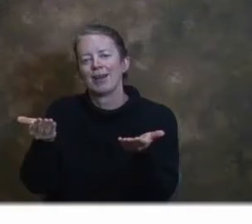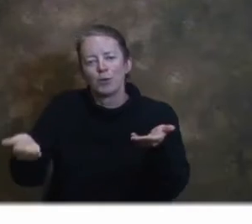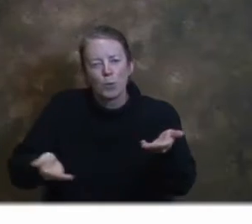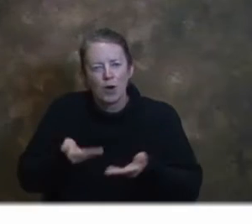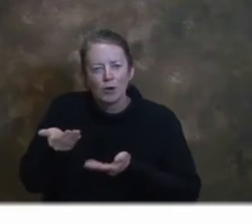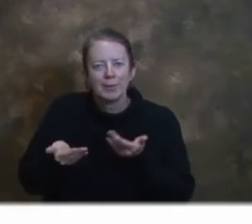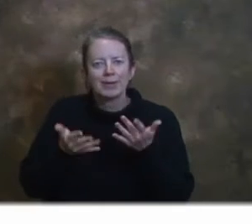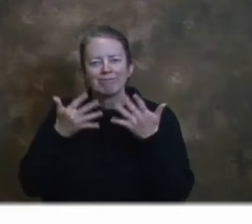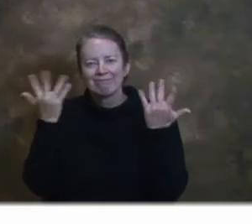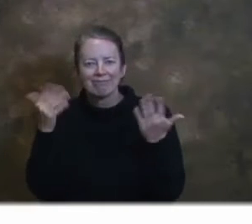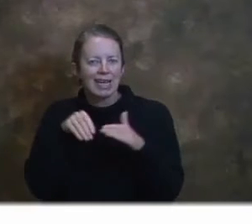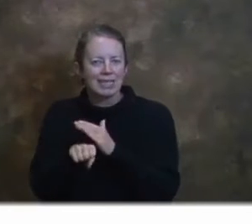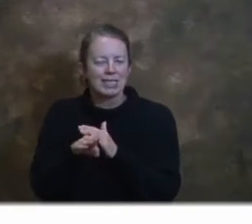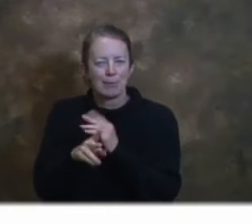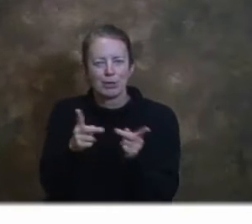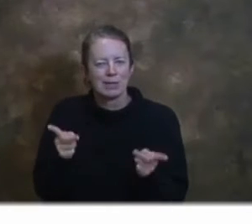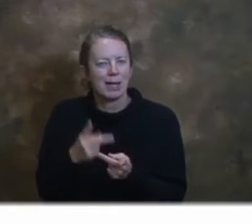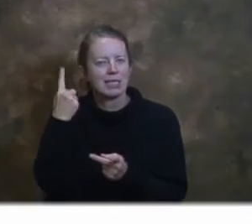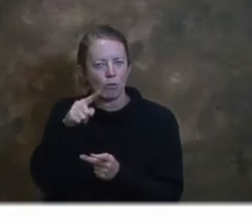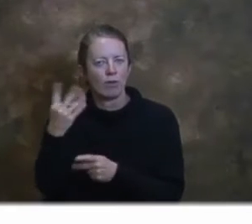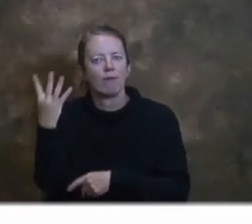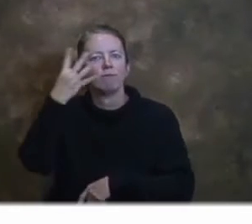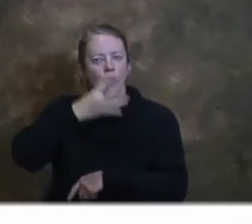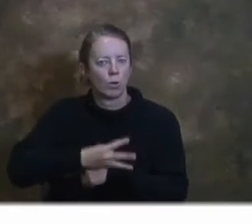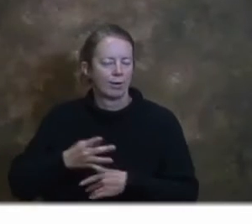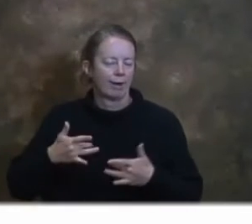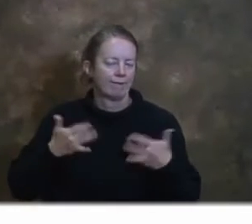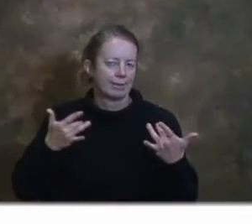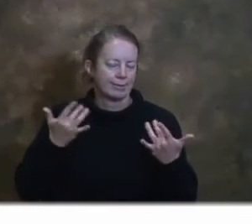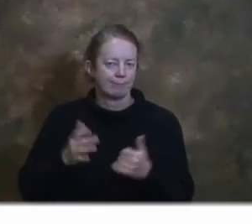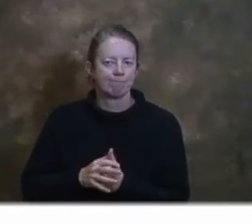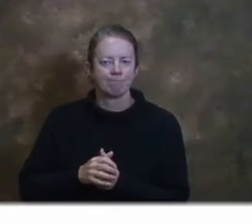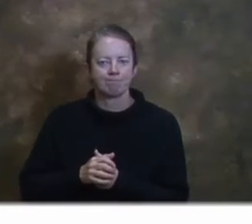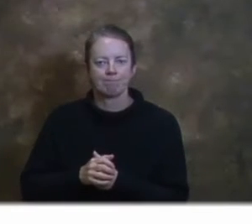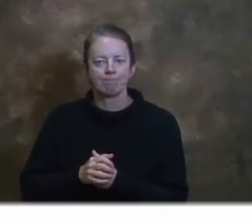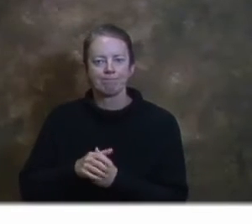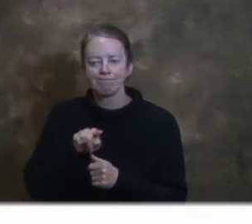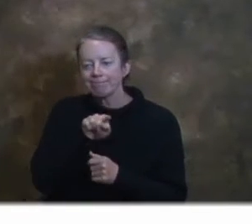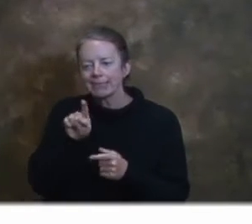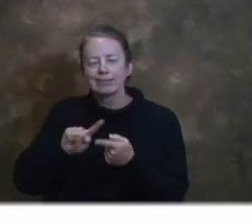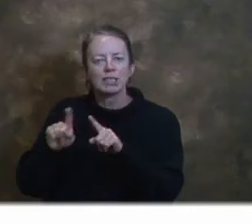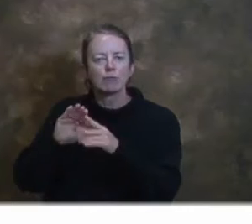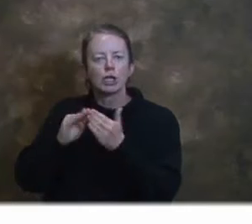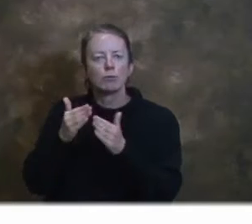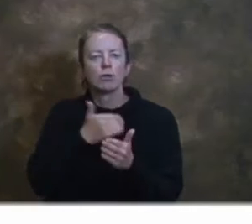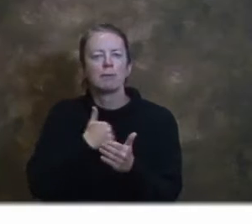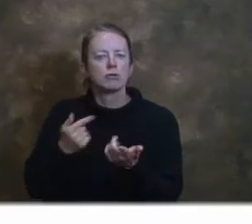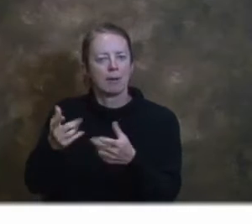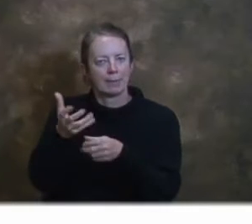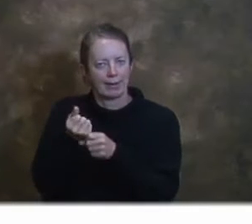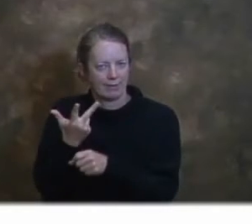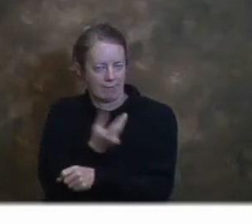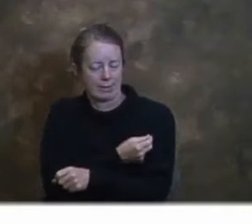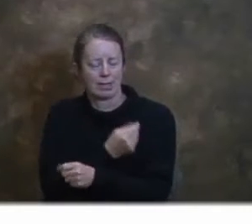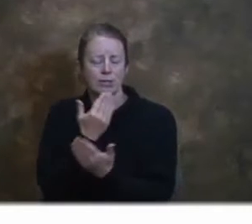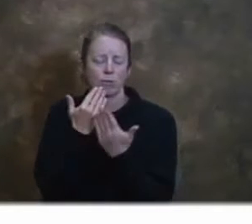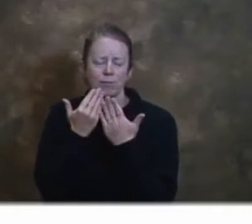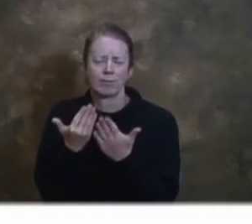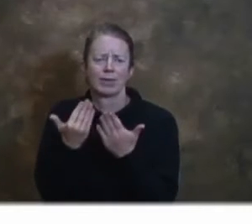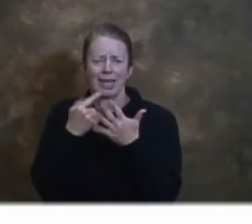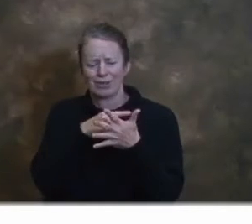and accessible space for a 4-day event in which for community members to receive their vaccine. So many thanks to the